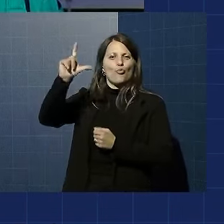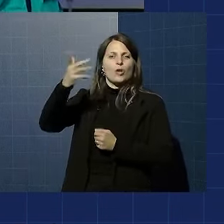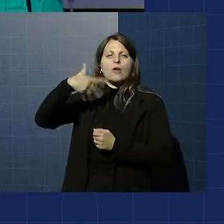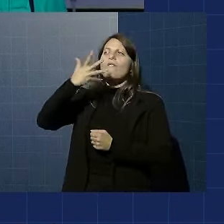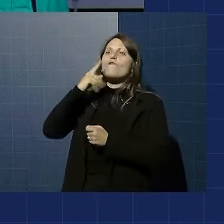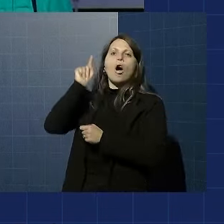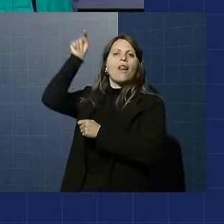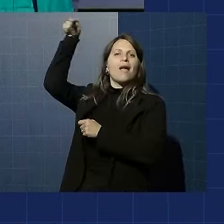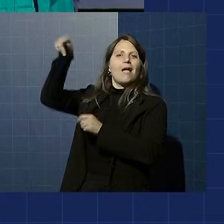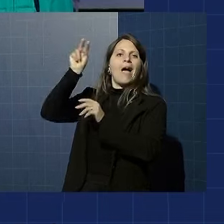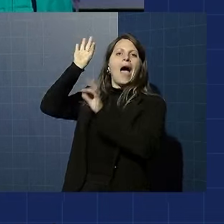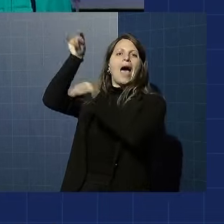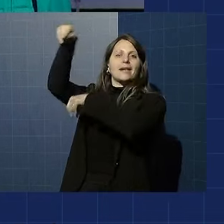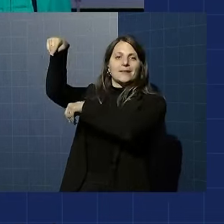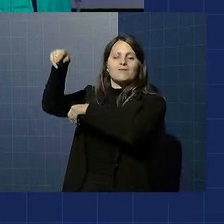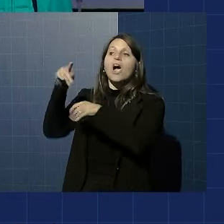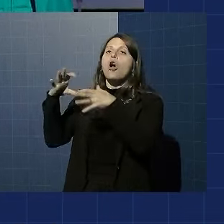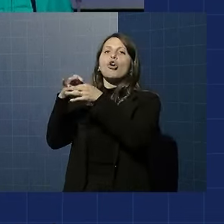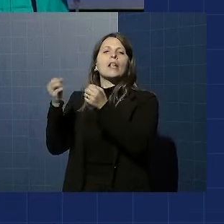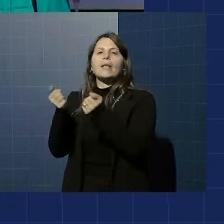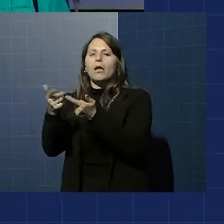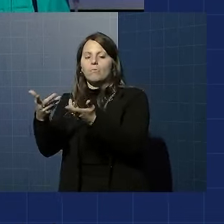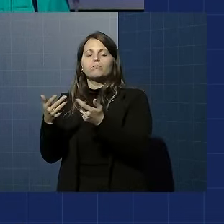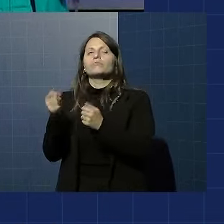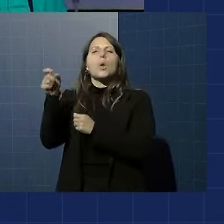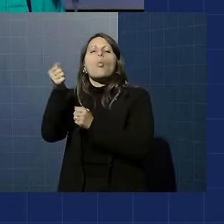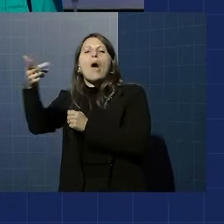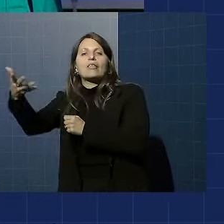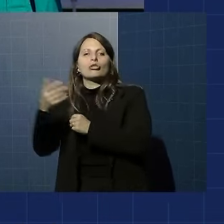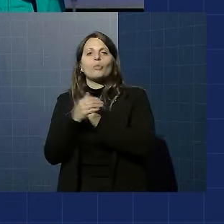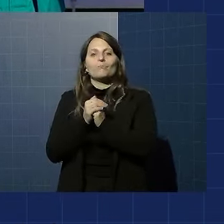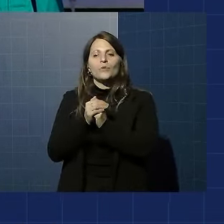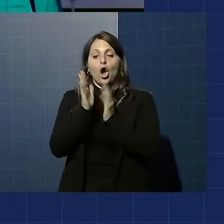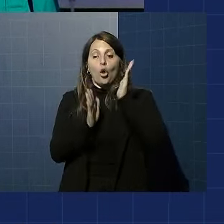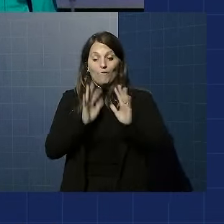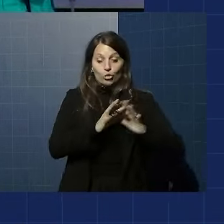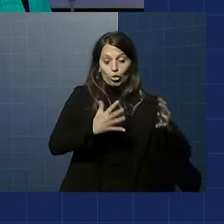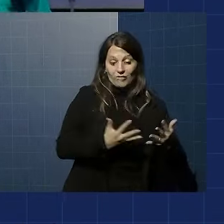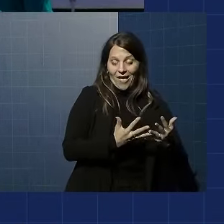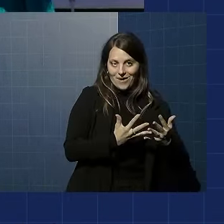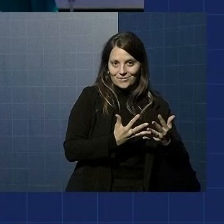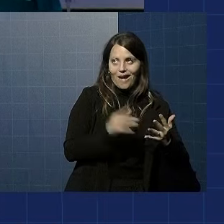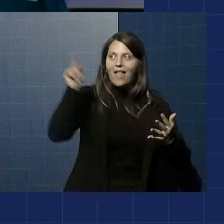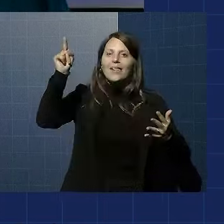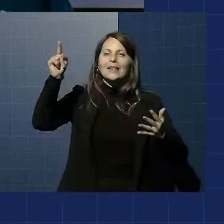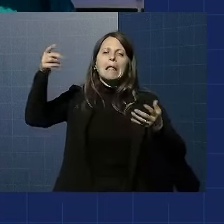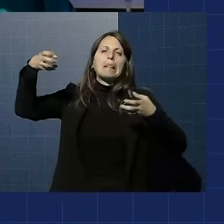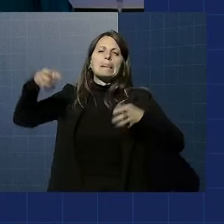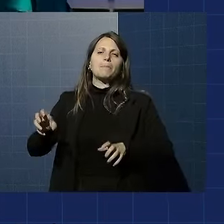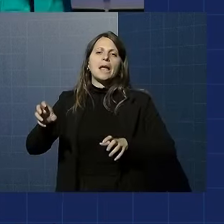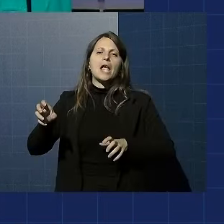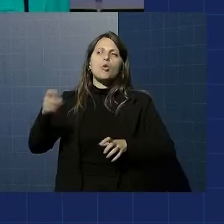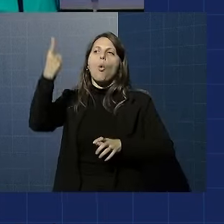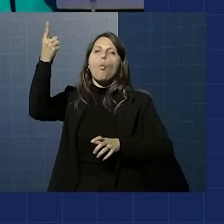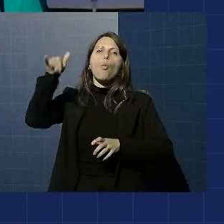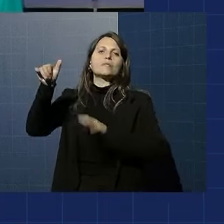one-sixth of what we have here on Earth. So there is still some gravity, but it's much smaller.